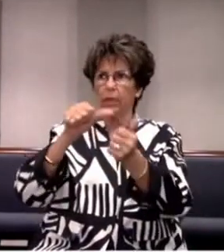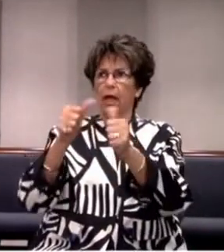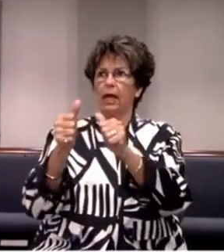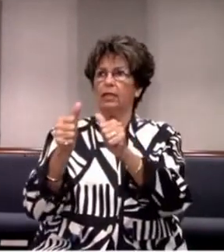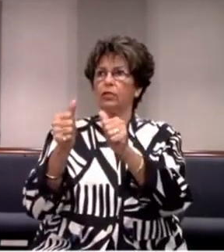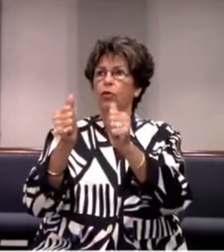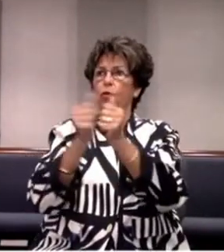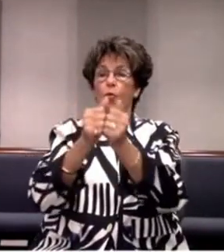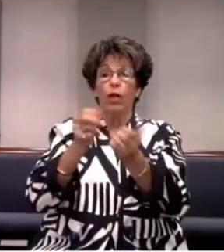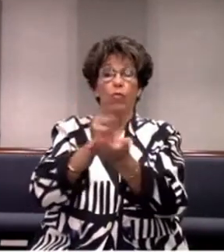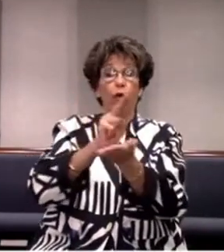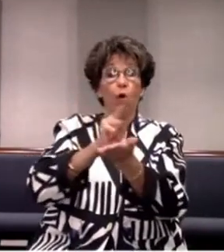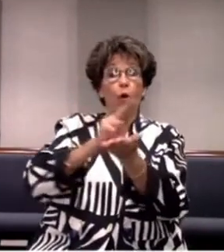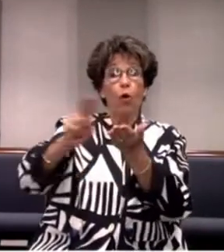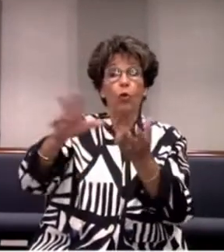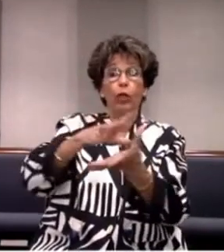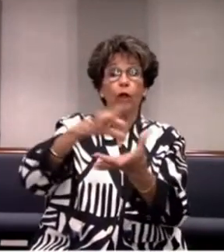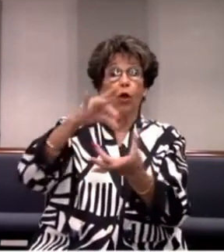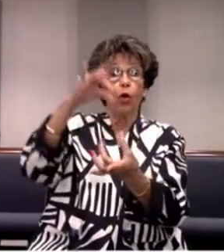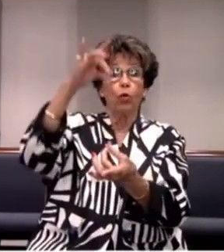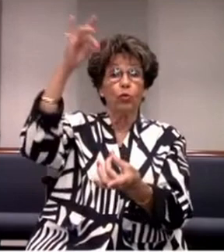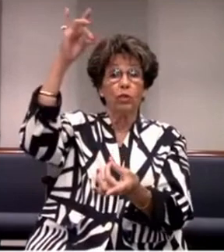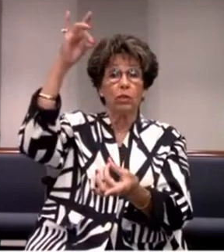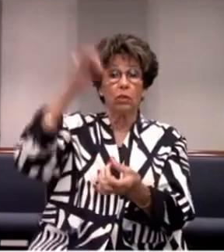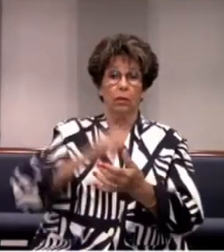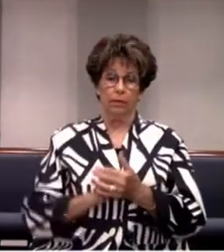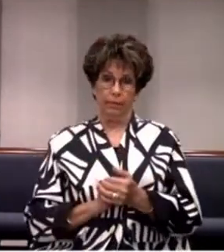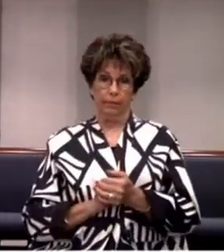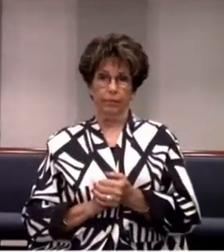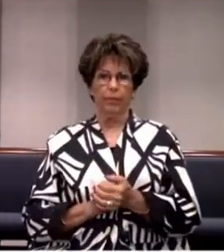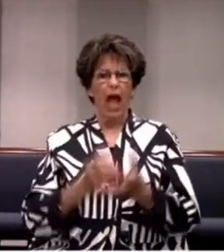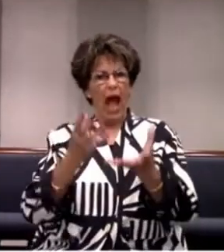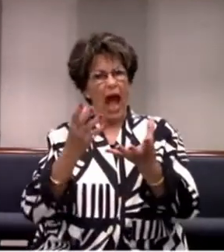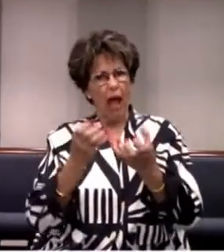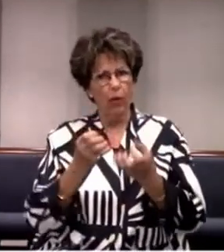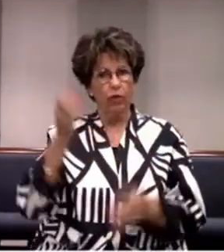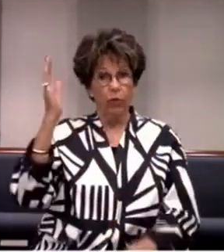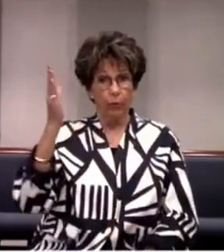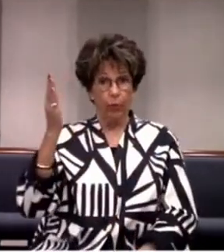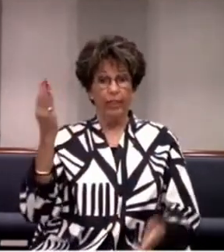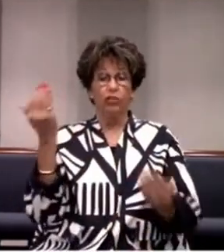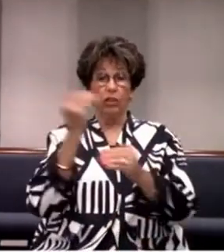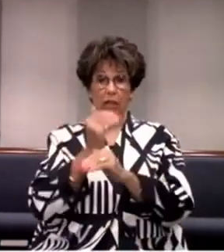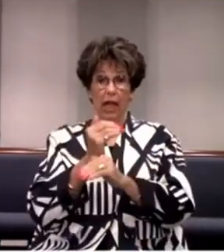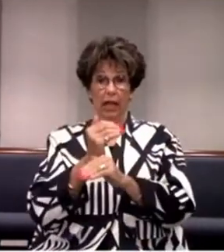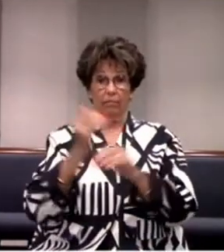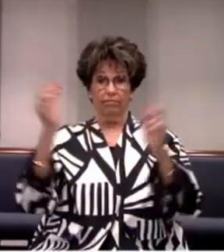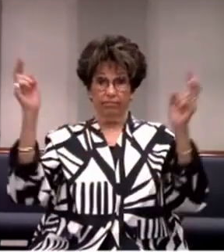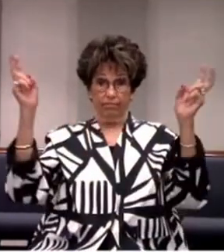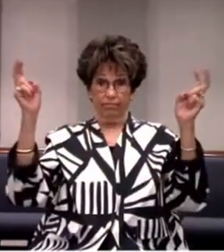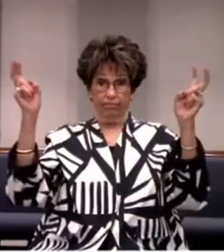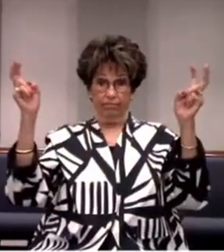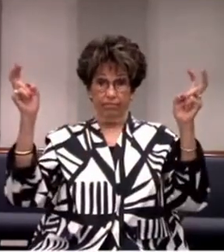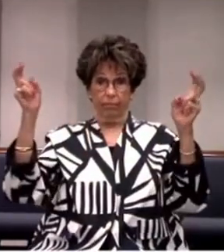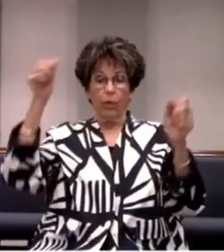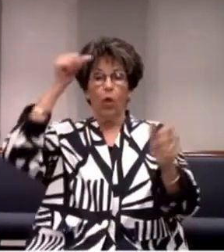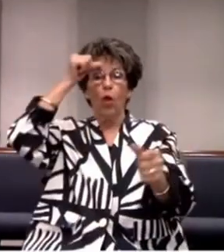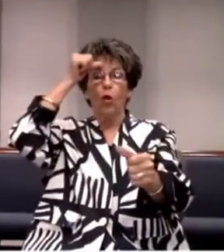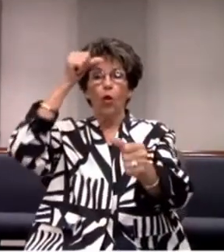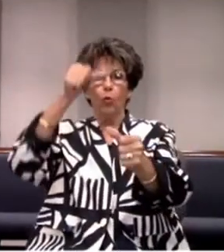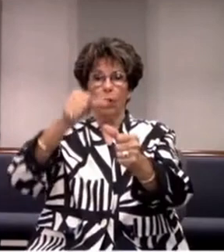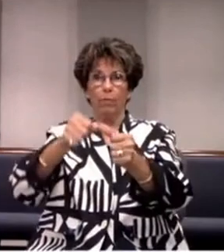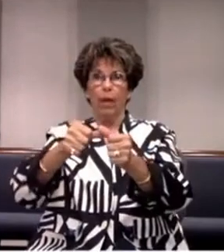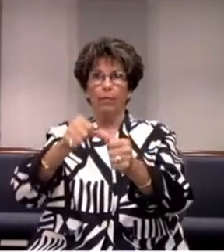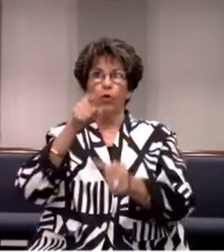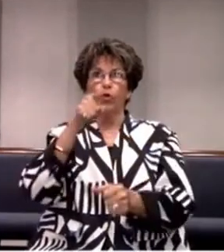that verse, the Holy Ghost. I want to speak to you tonight, preach tonight, a message entitled, Remember,